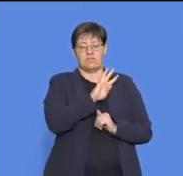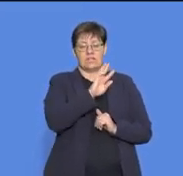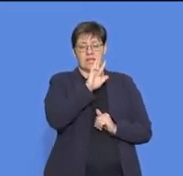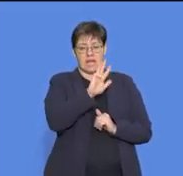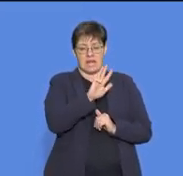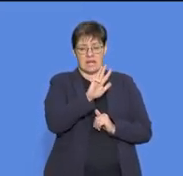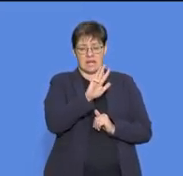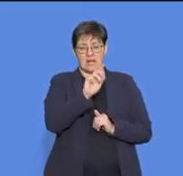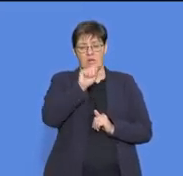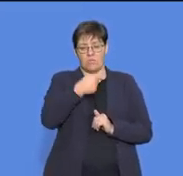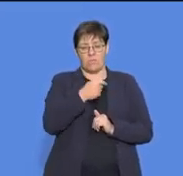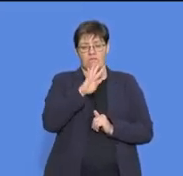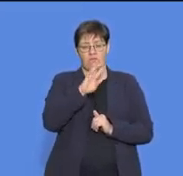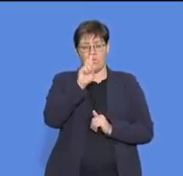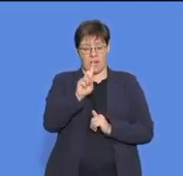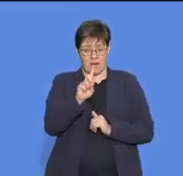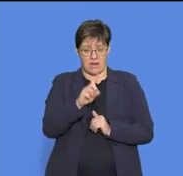to